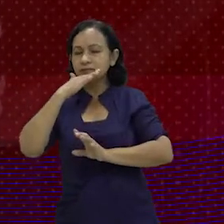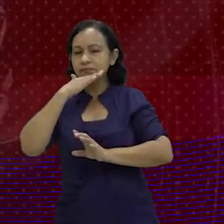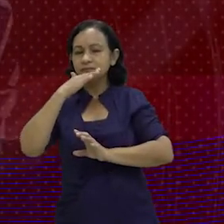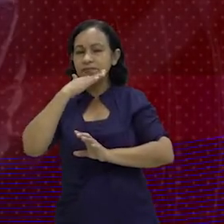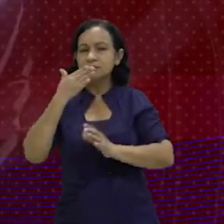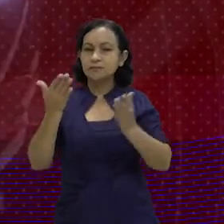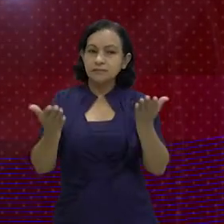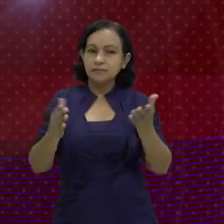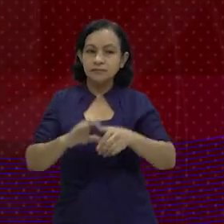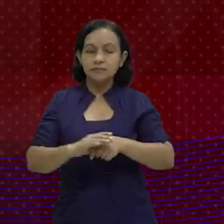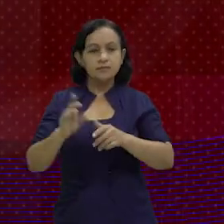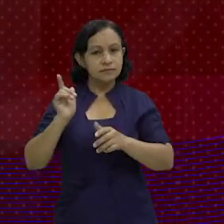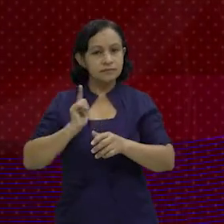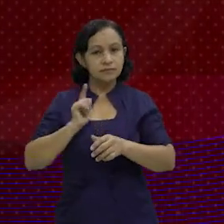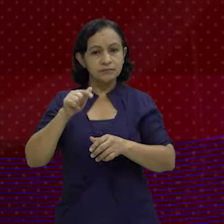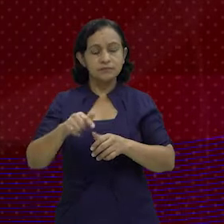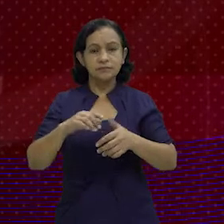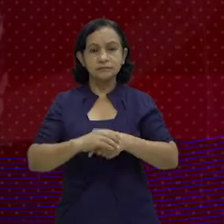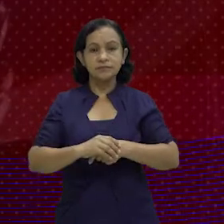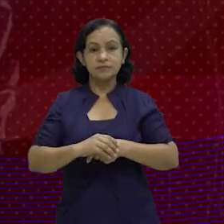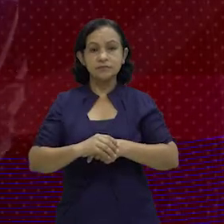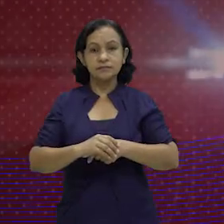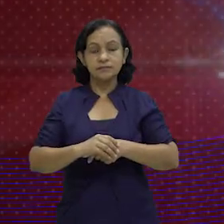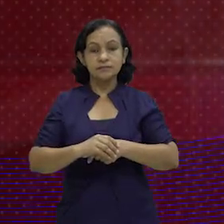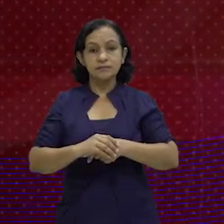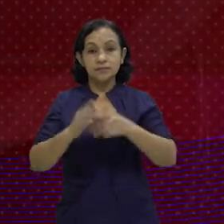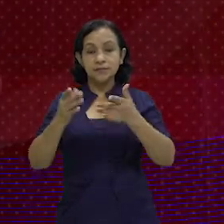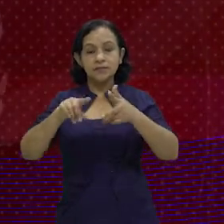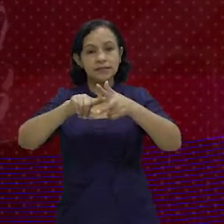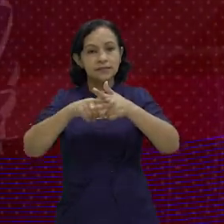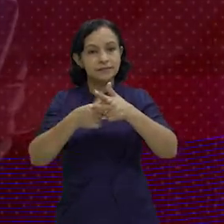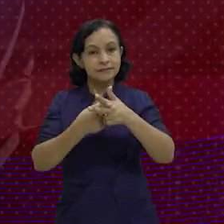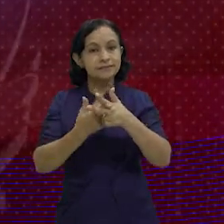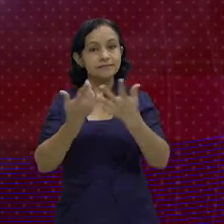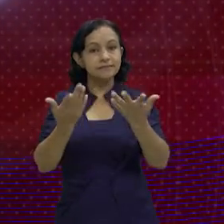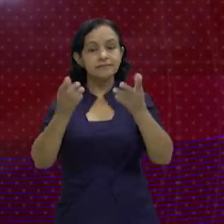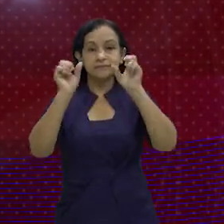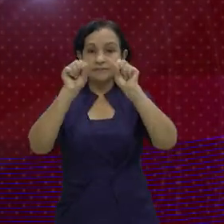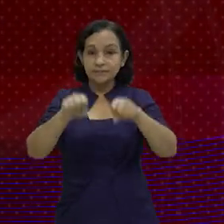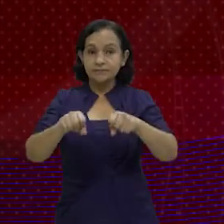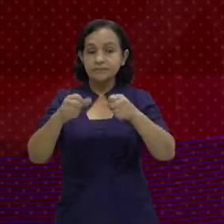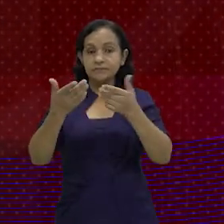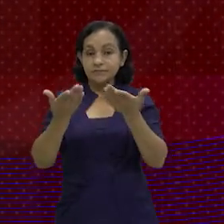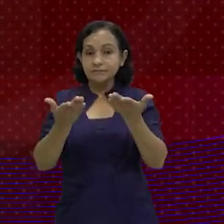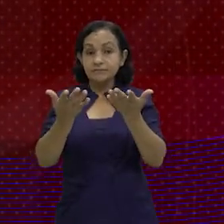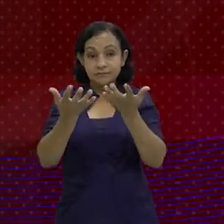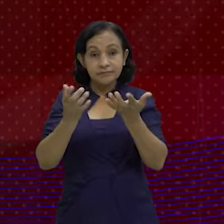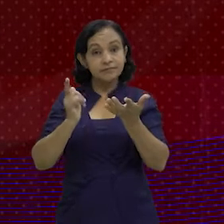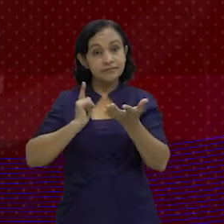in Nosotros tenemos un inicio de poder tener